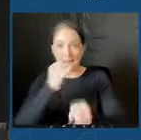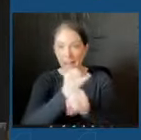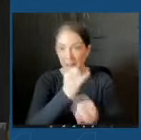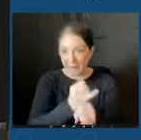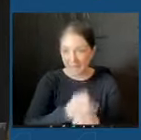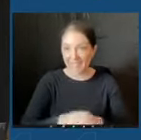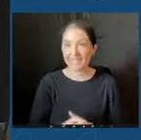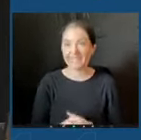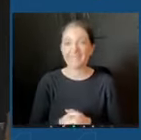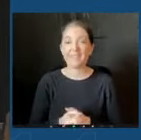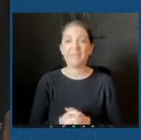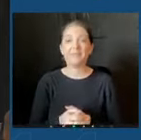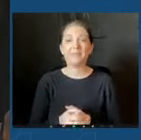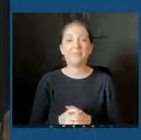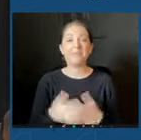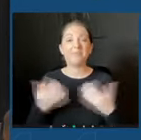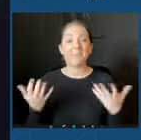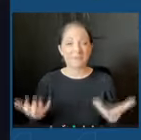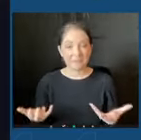And so